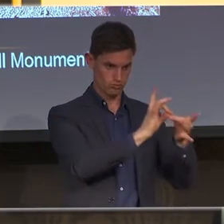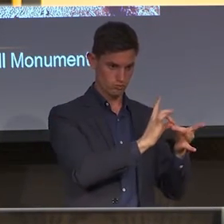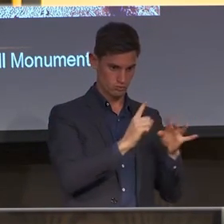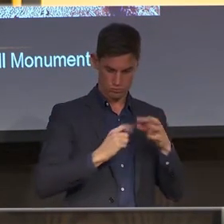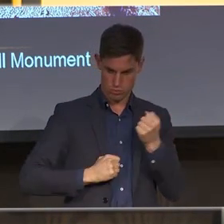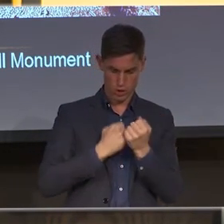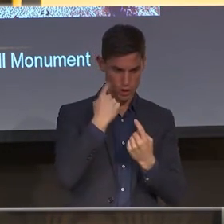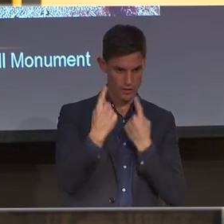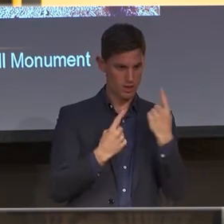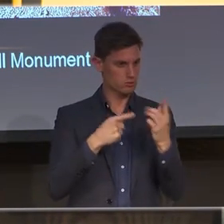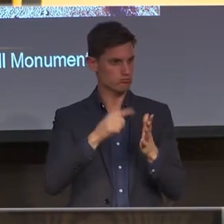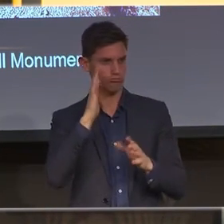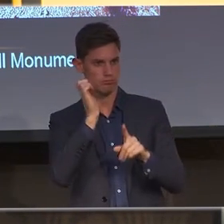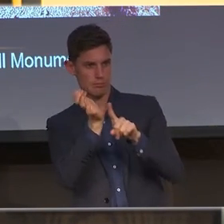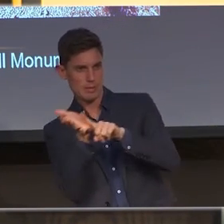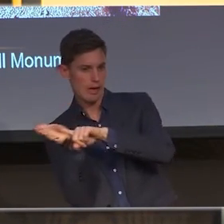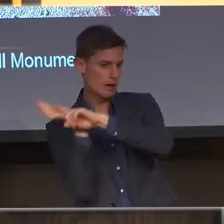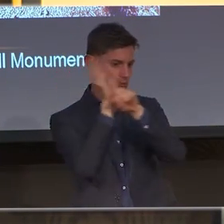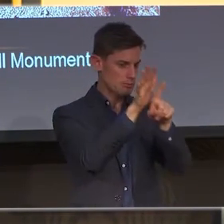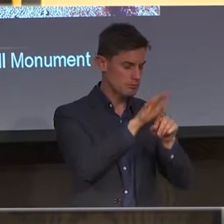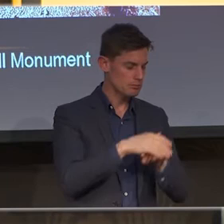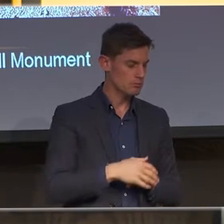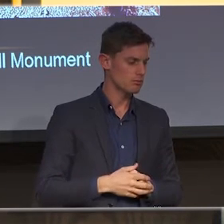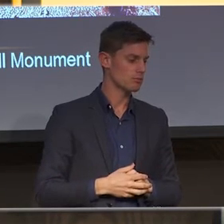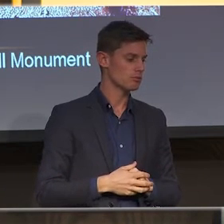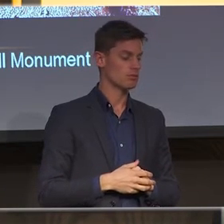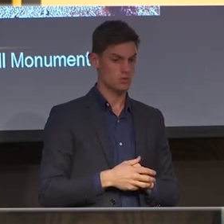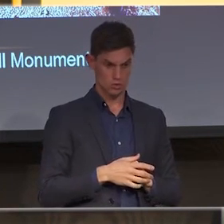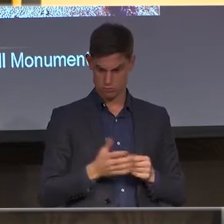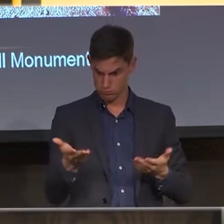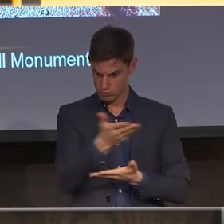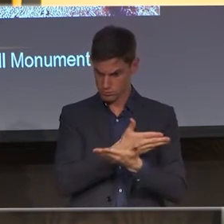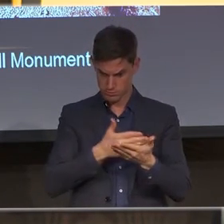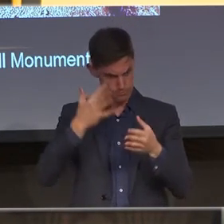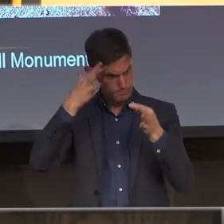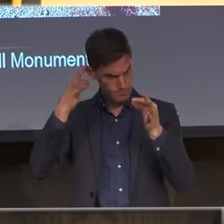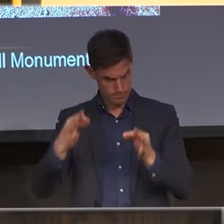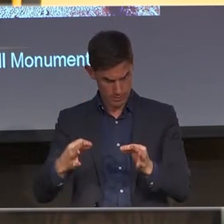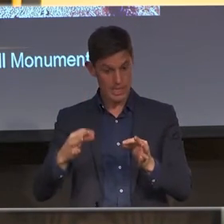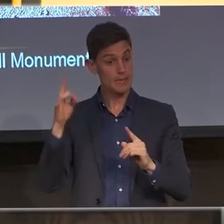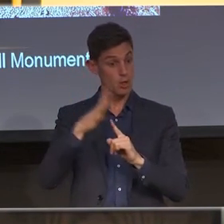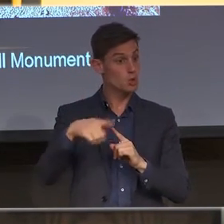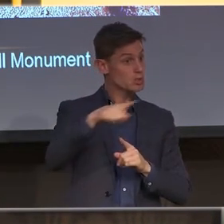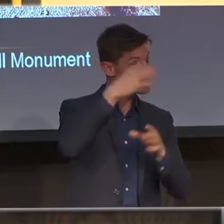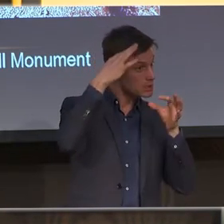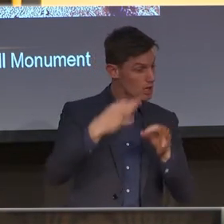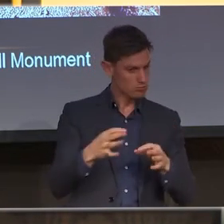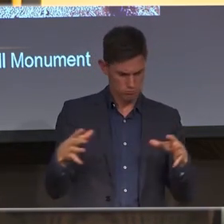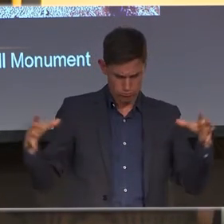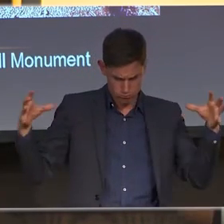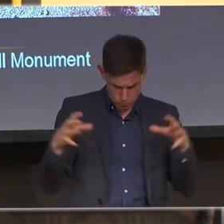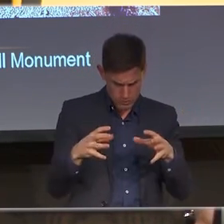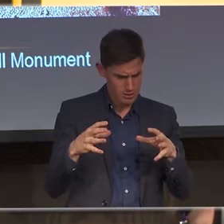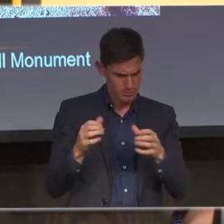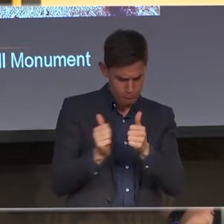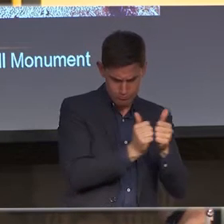the face of all sorts of inducements. To decide on a course of action and remain united to achieve what you decided. That is the job ahead. You